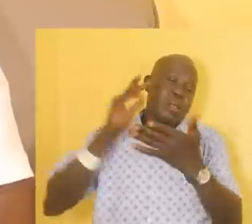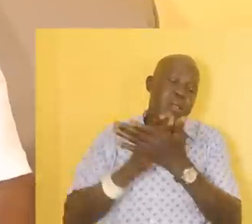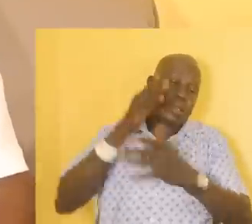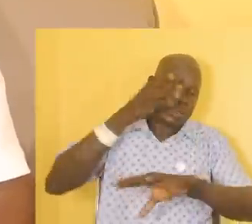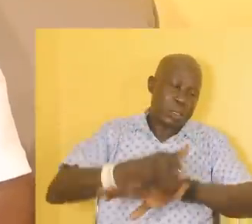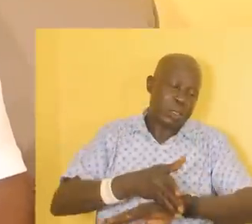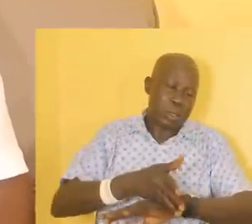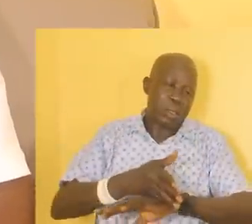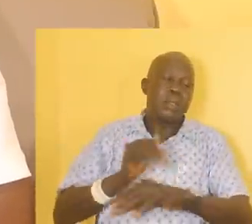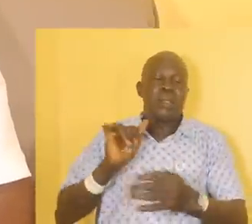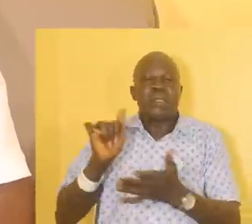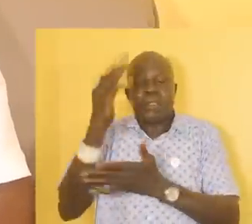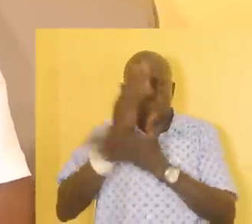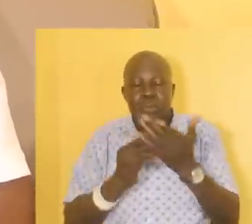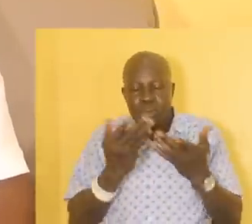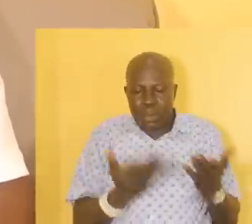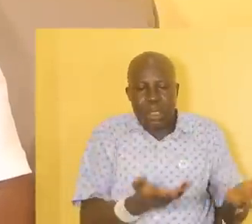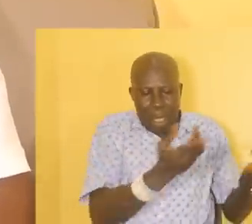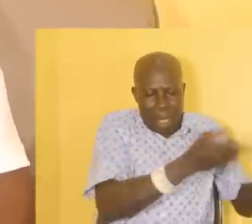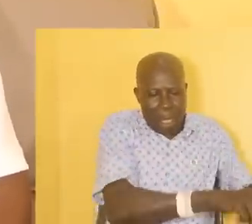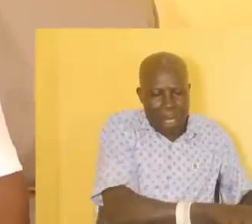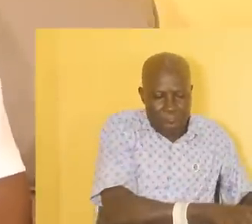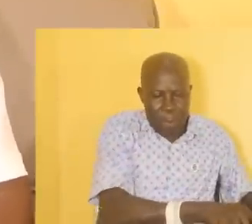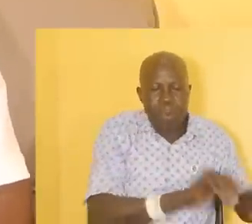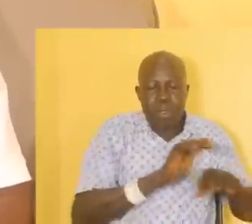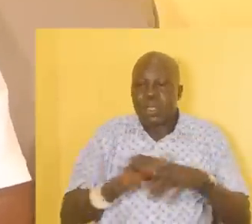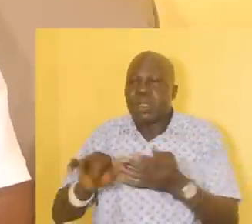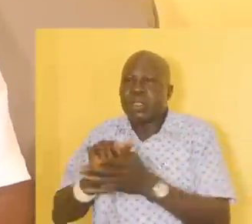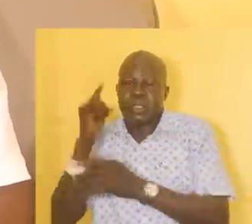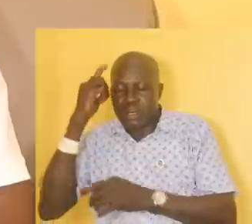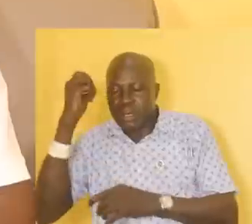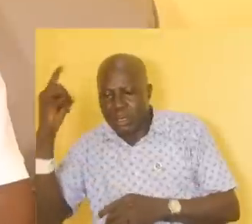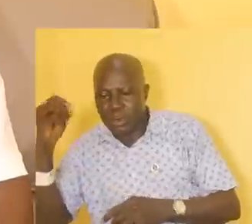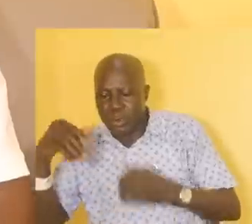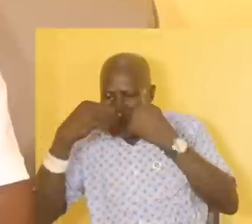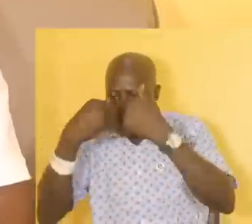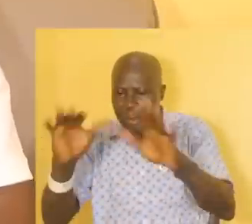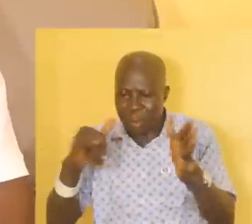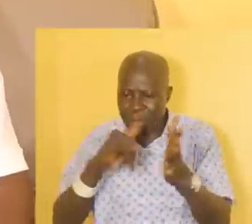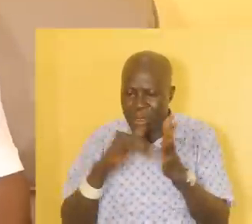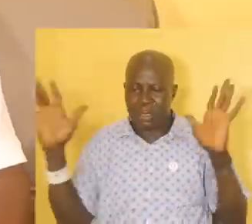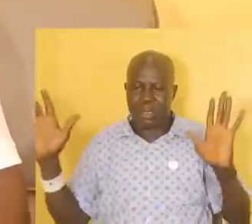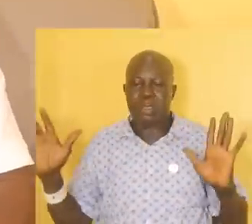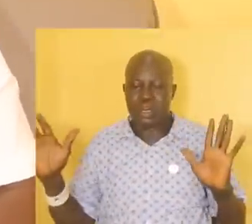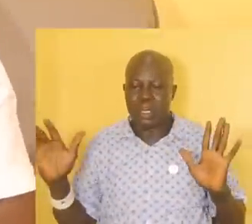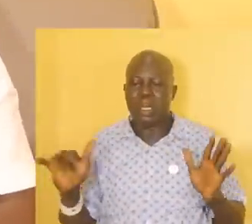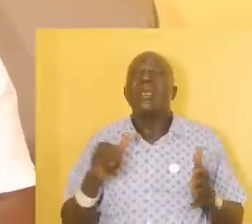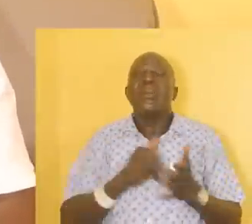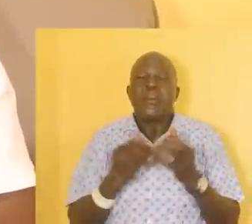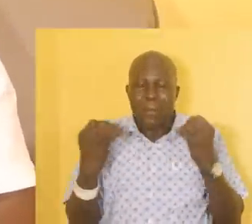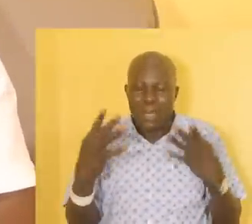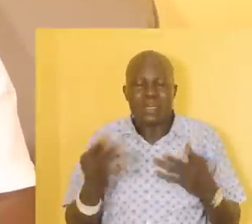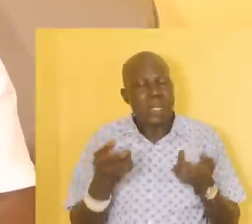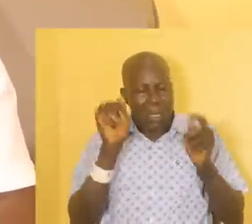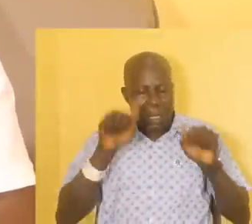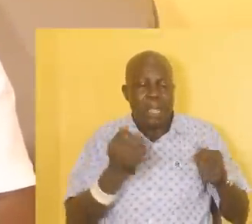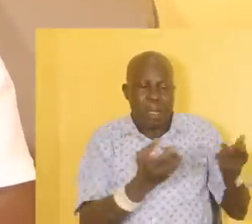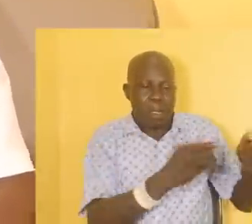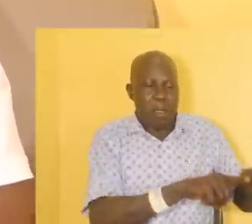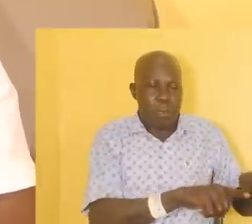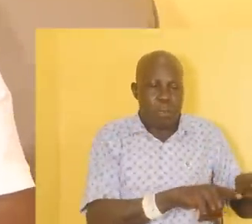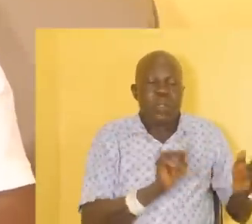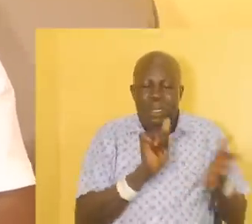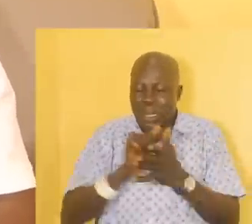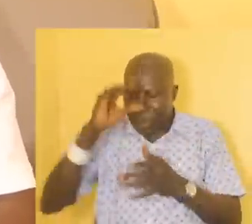long run, I can't sell it. Something happened. You say you lost it. A lot of things that can